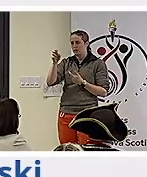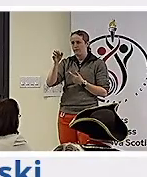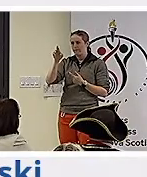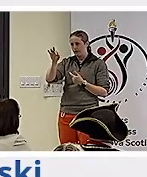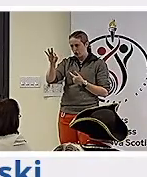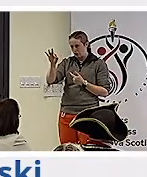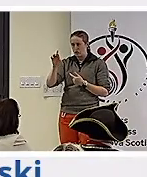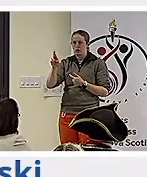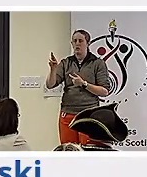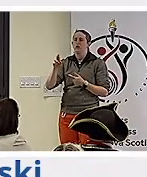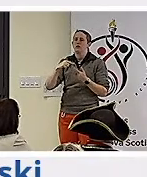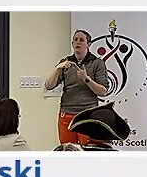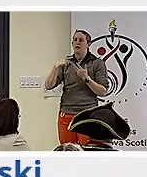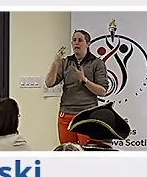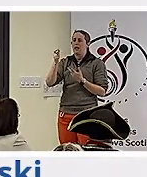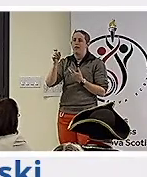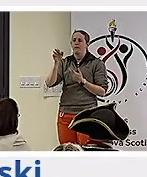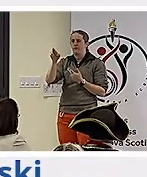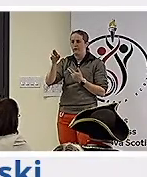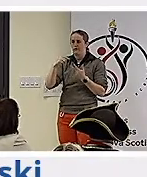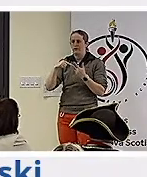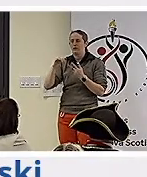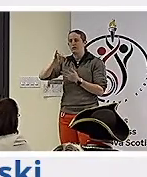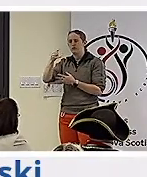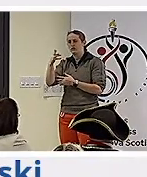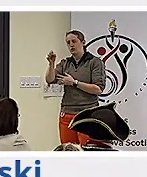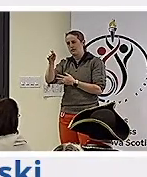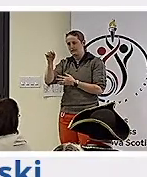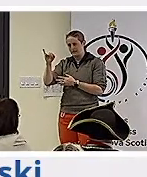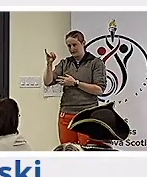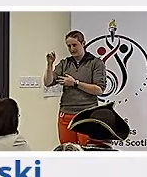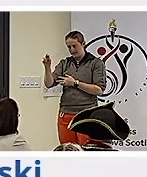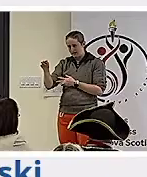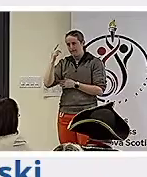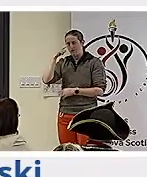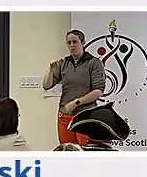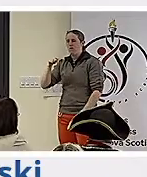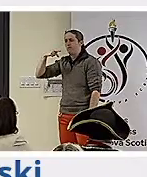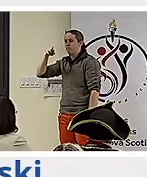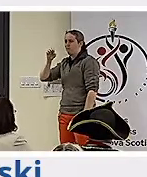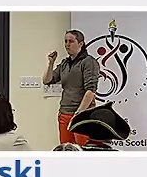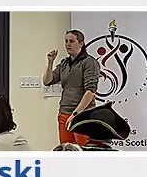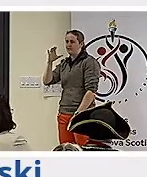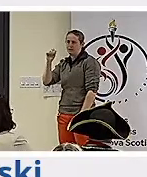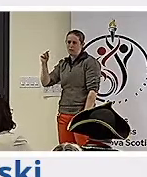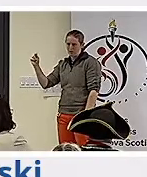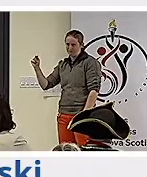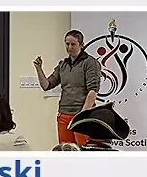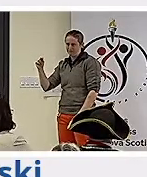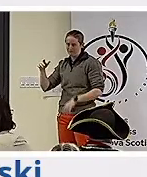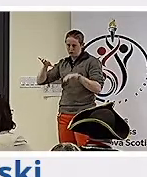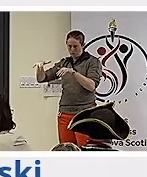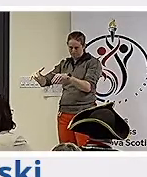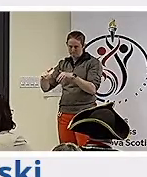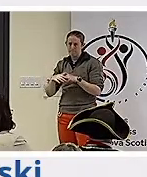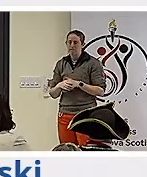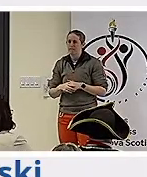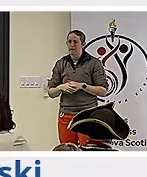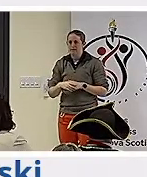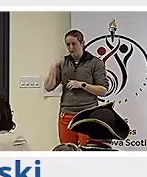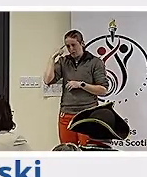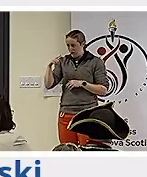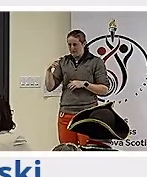Justin, and the Prescott Group for your presentation, and to the Prescott for just having